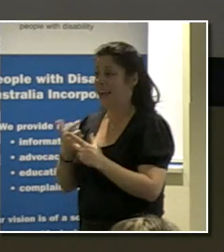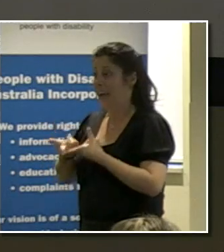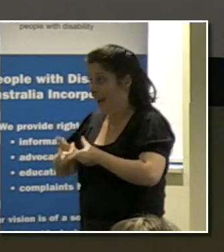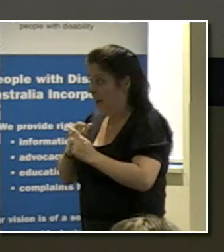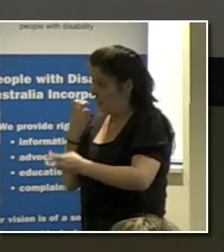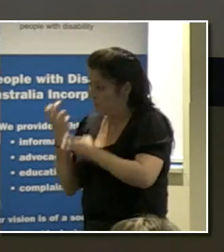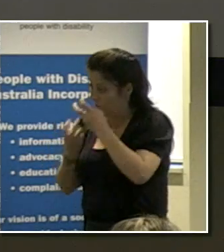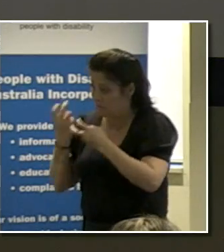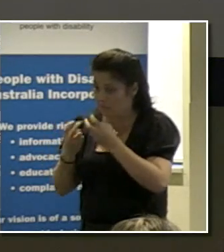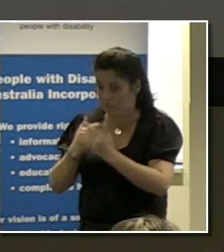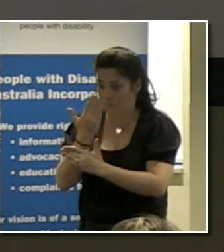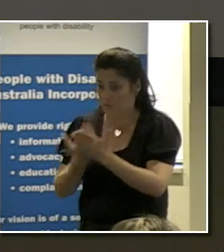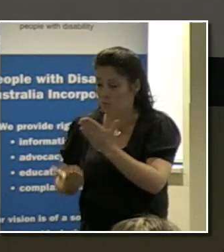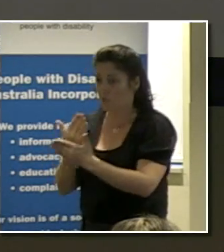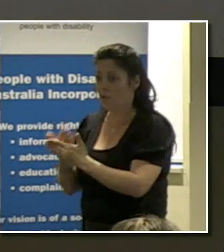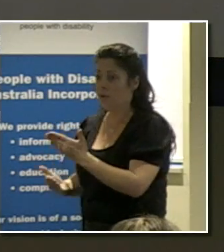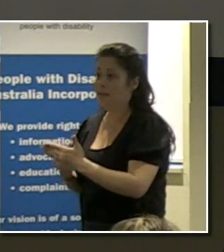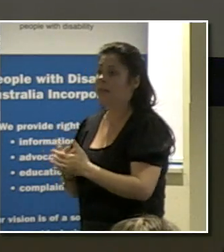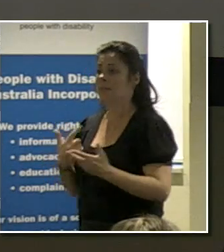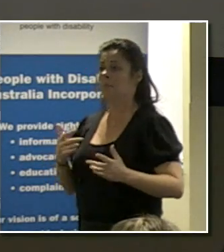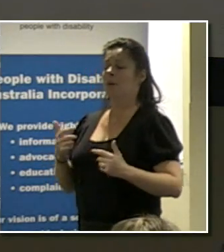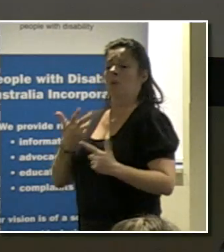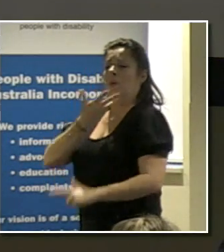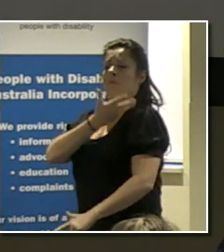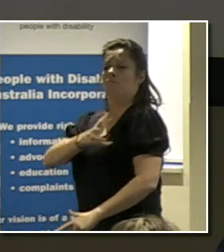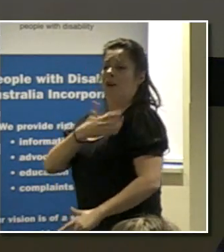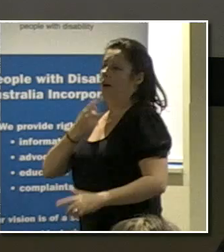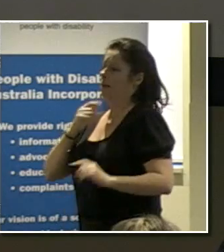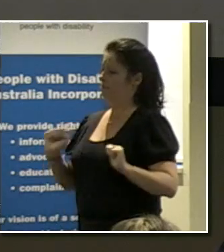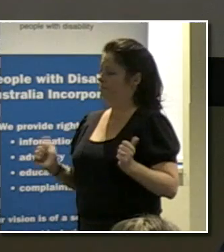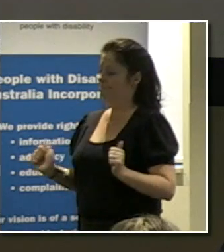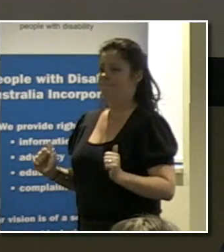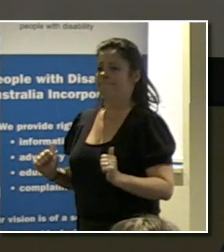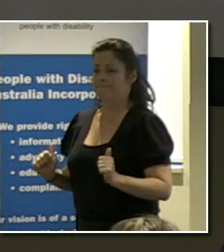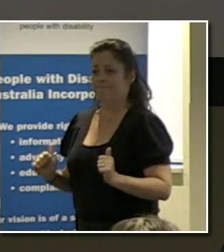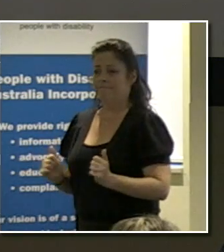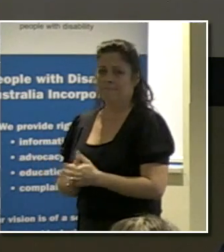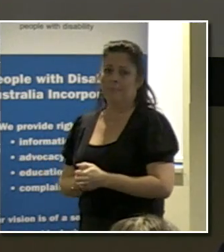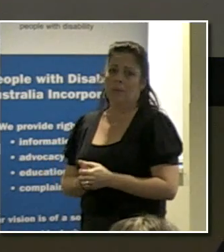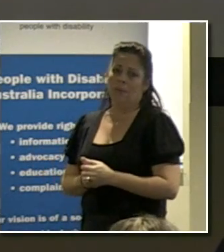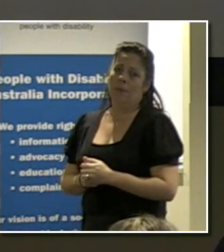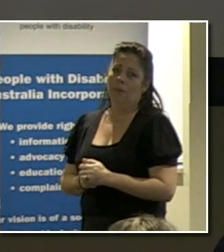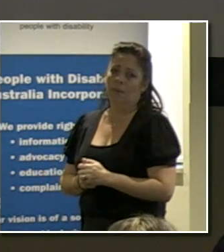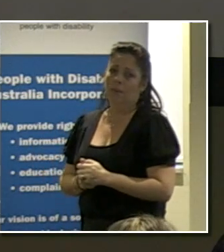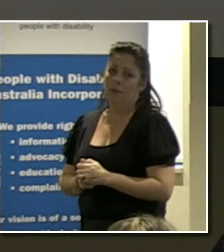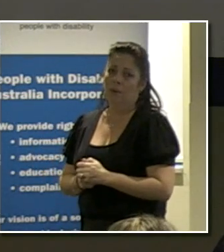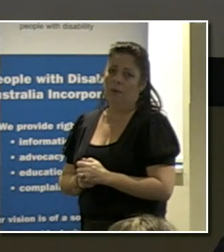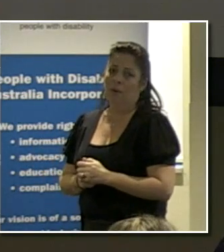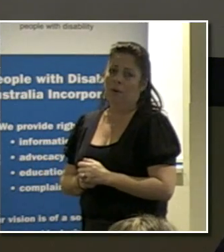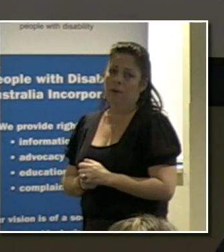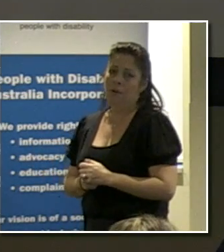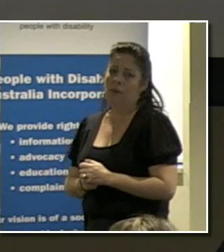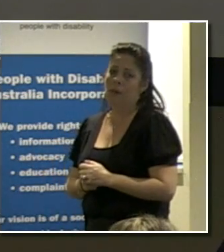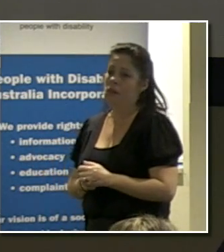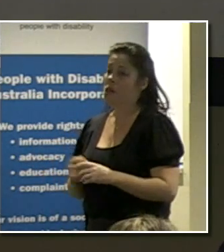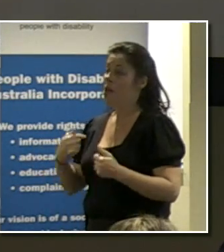stories and to tell them in the way that we did. But at least we have. In doing so, we should not imagine that this